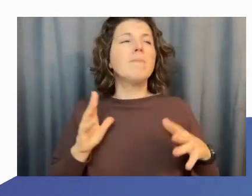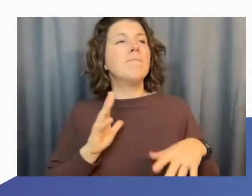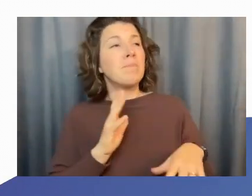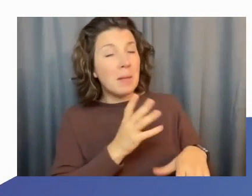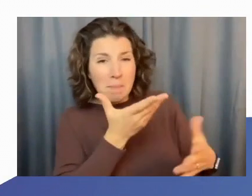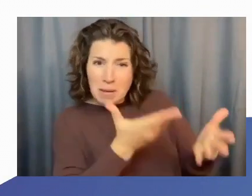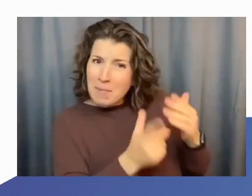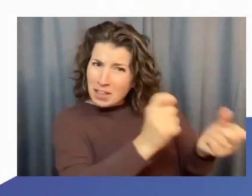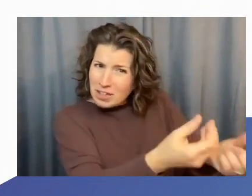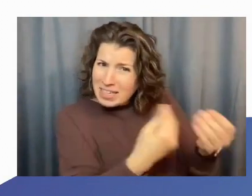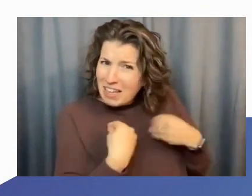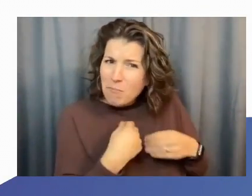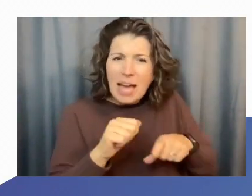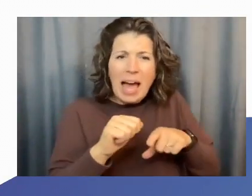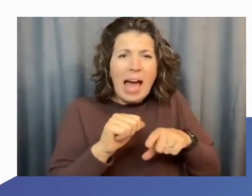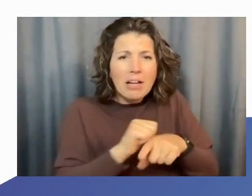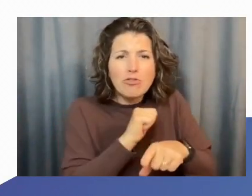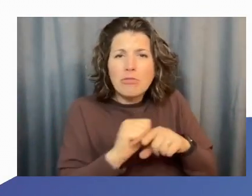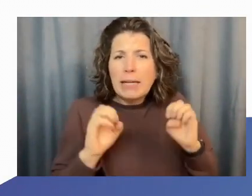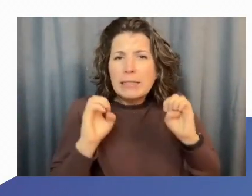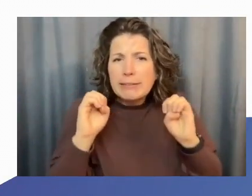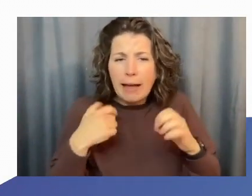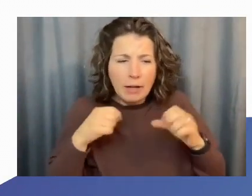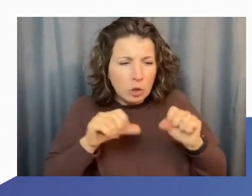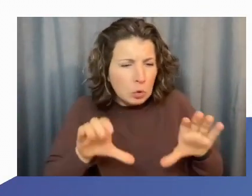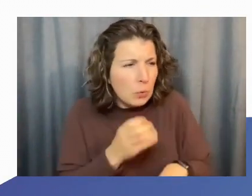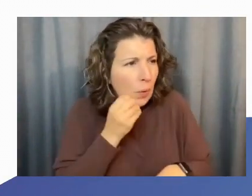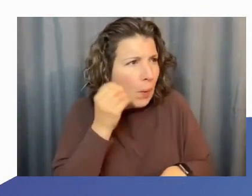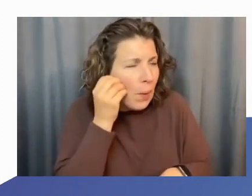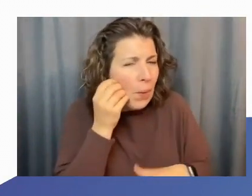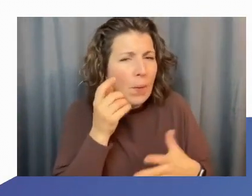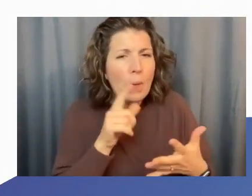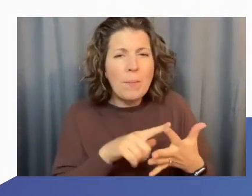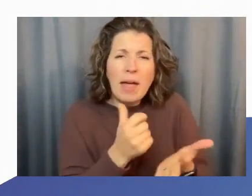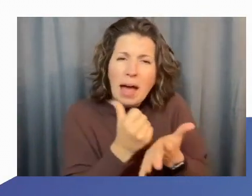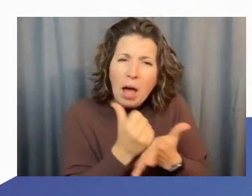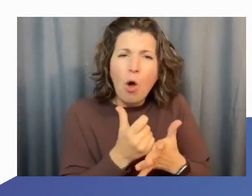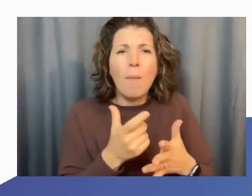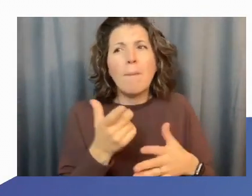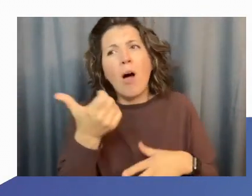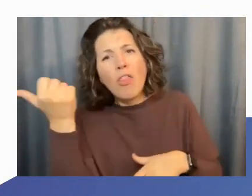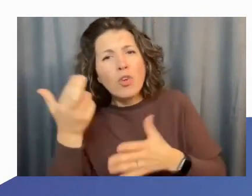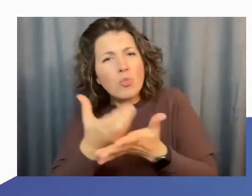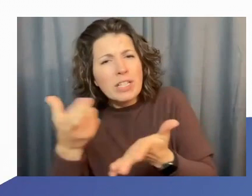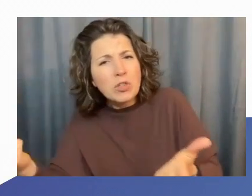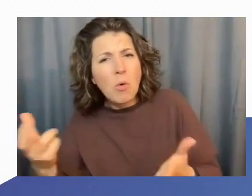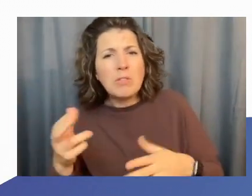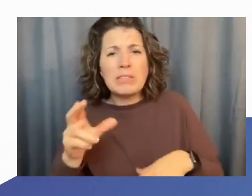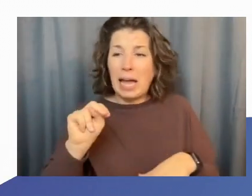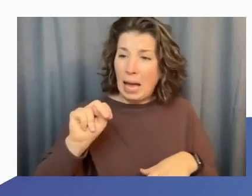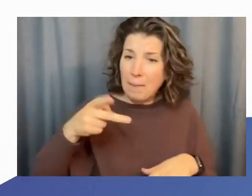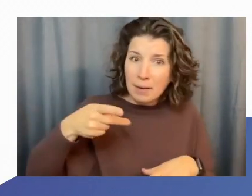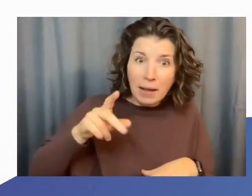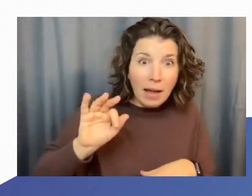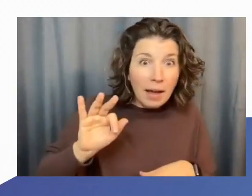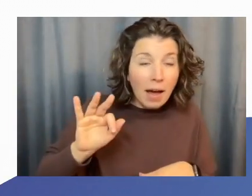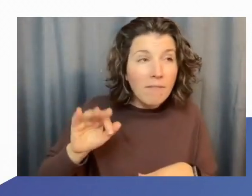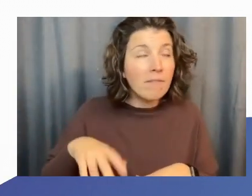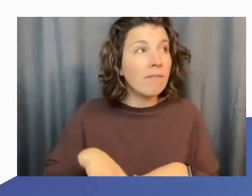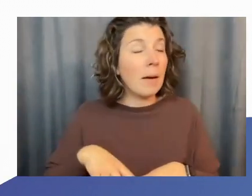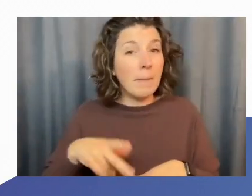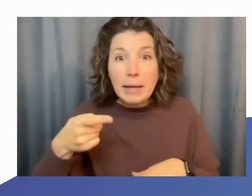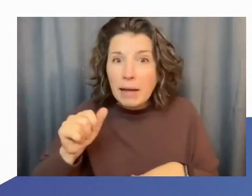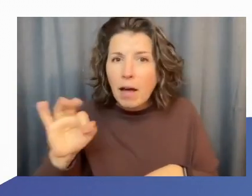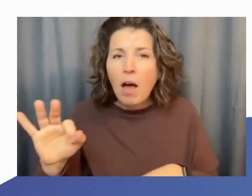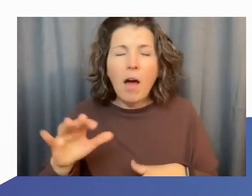names of organizations that help with outpatient medical expenses, NPAF, PAF, told me